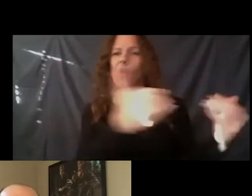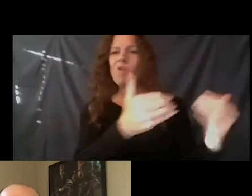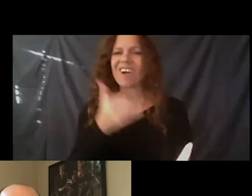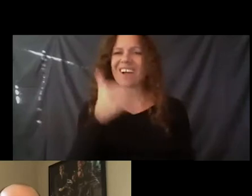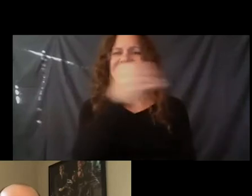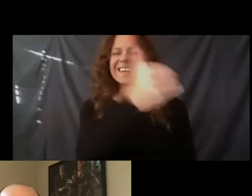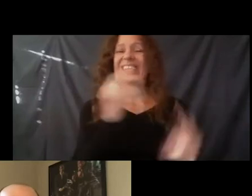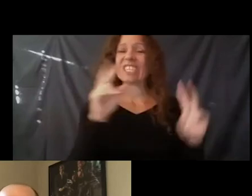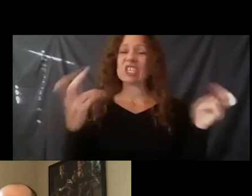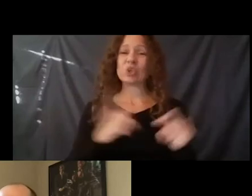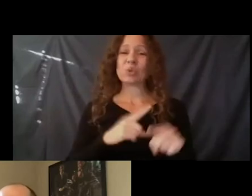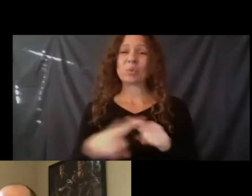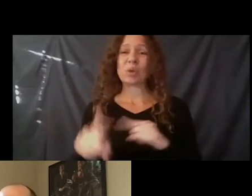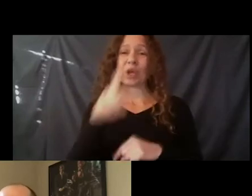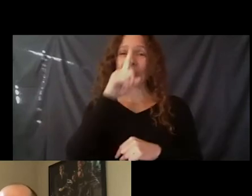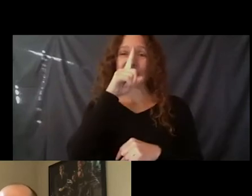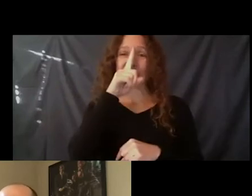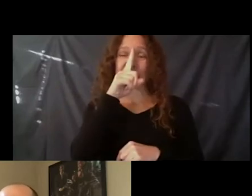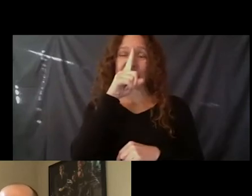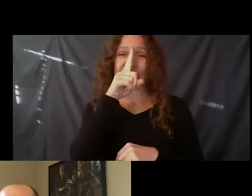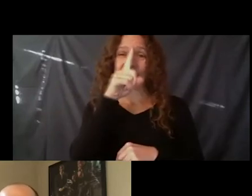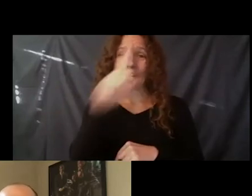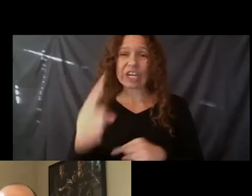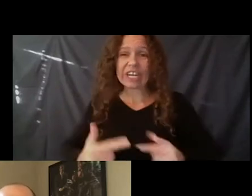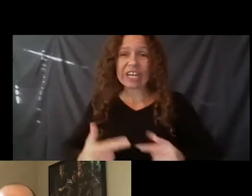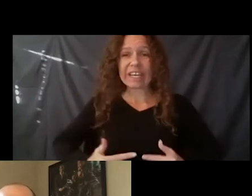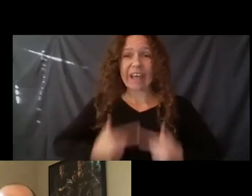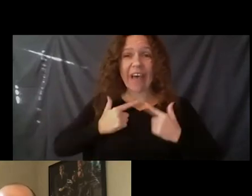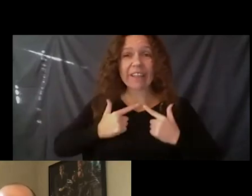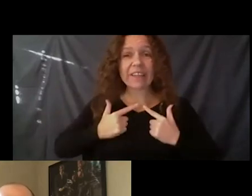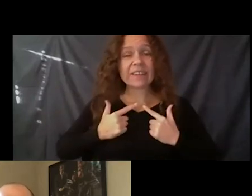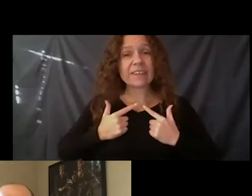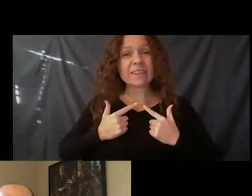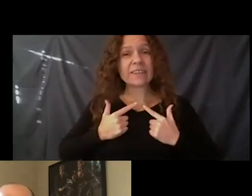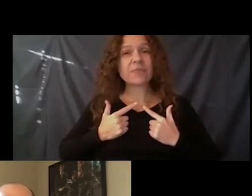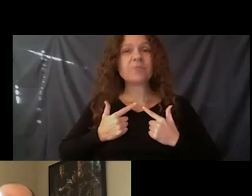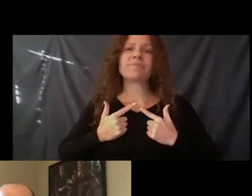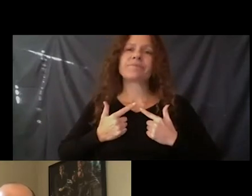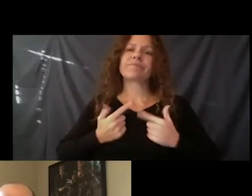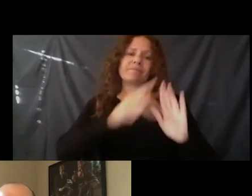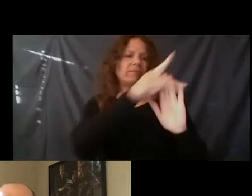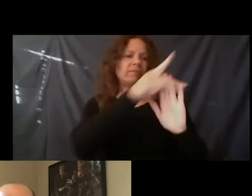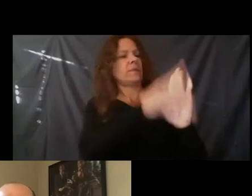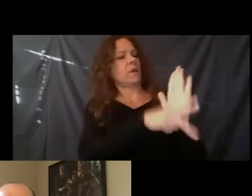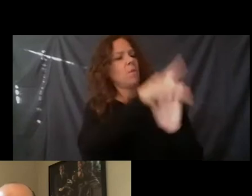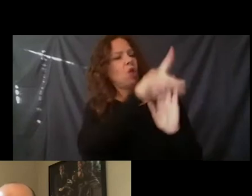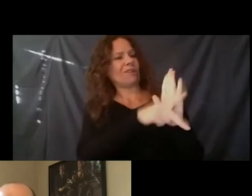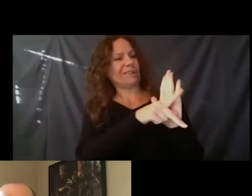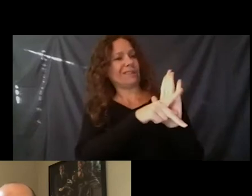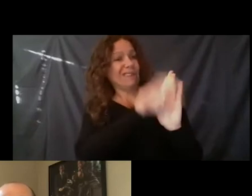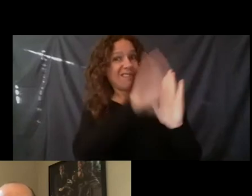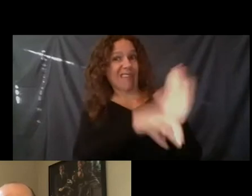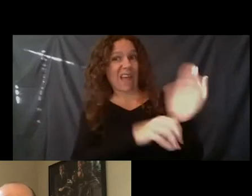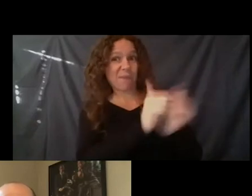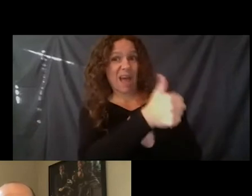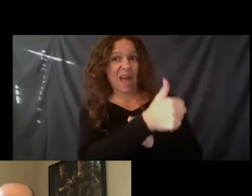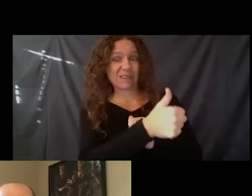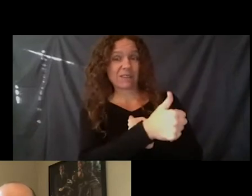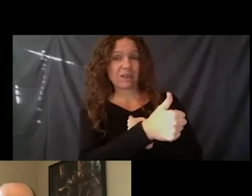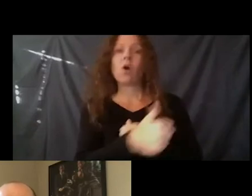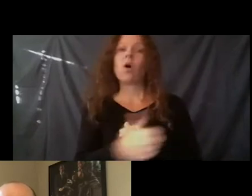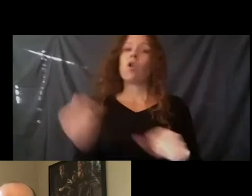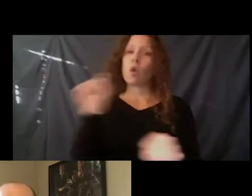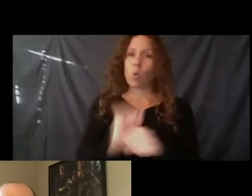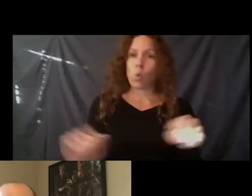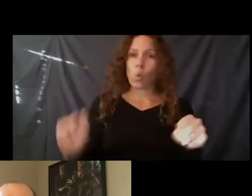And the reality is that the policy that we passed is only as good as the work we were